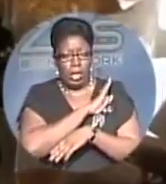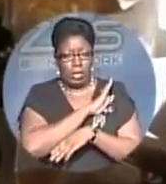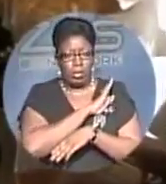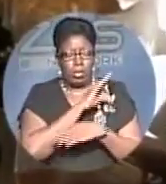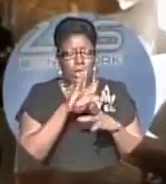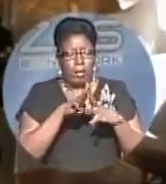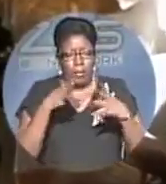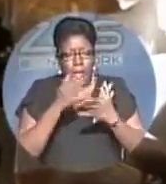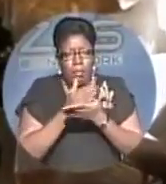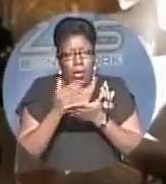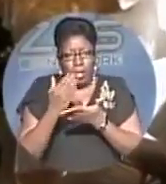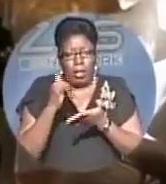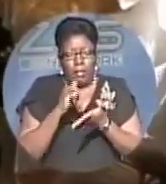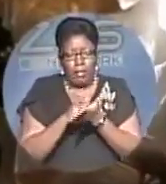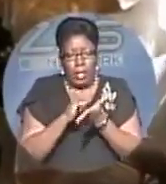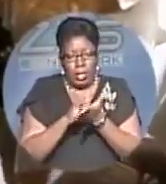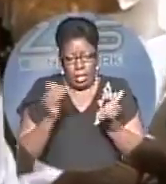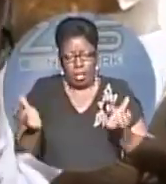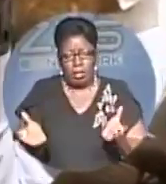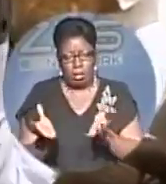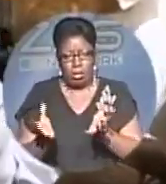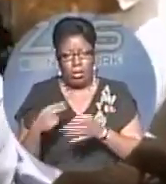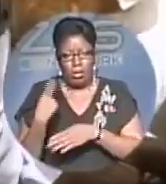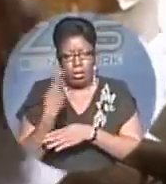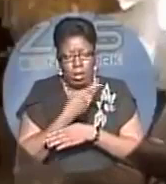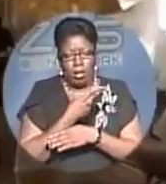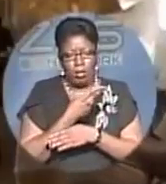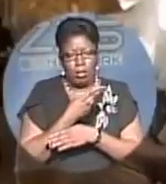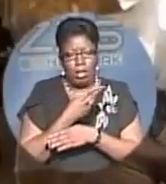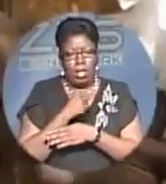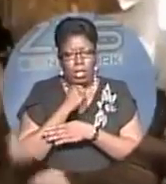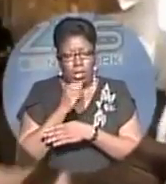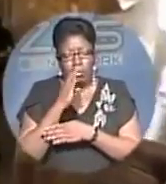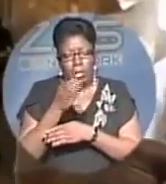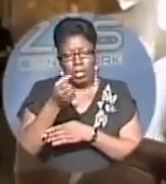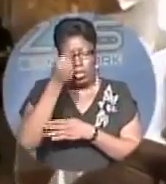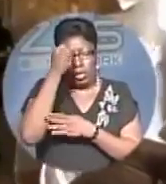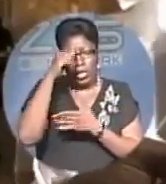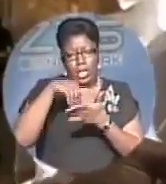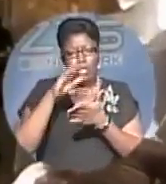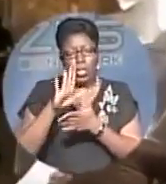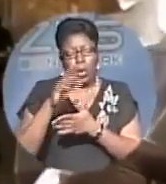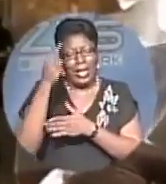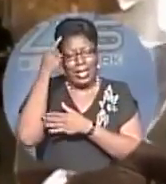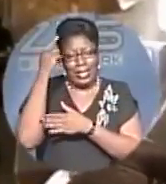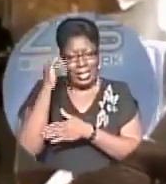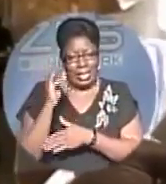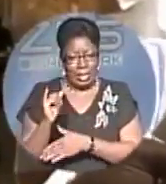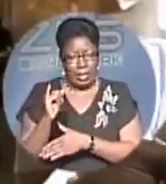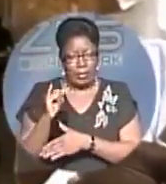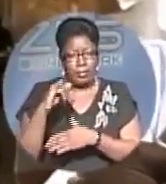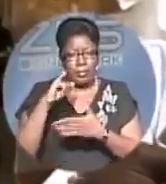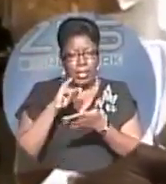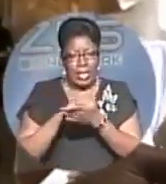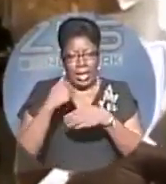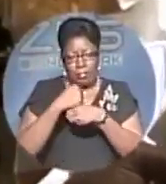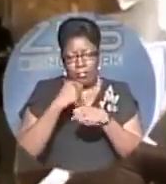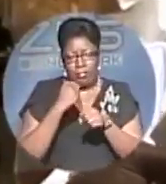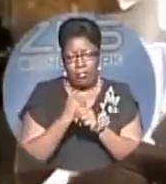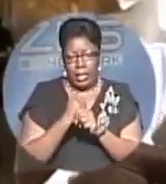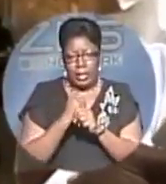He encouraged us to be, quote unquote, stupid in our thinking, you know, and that made a